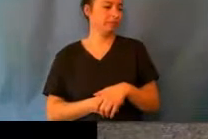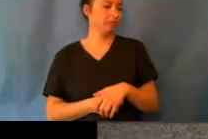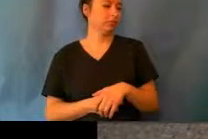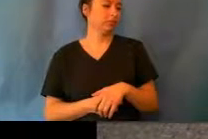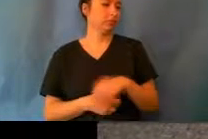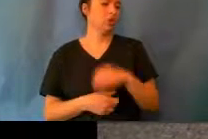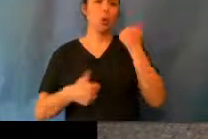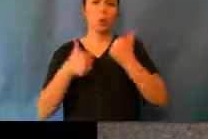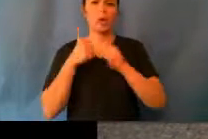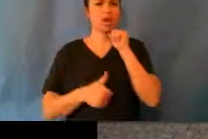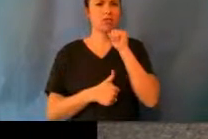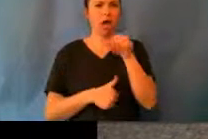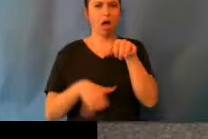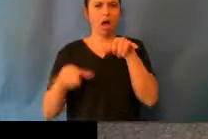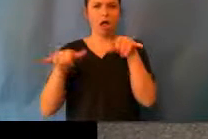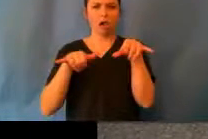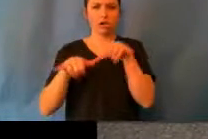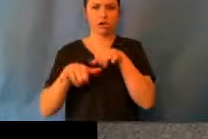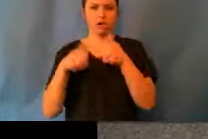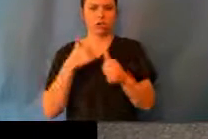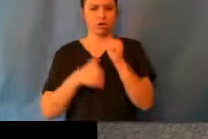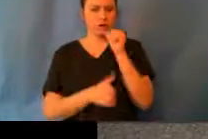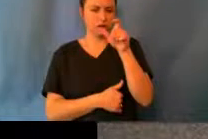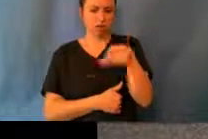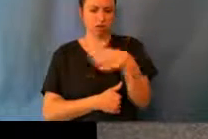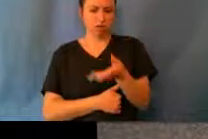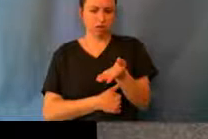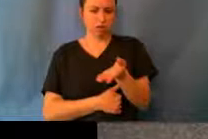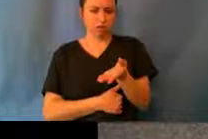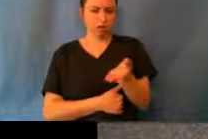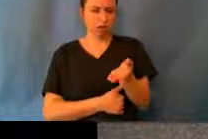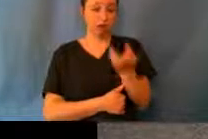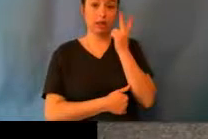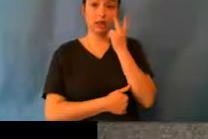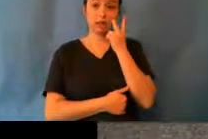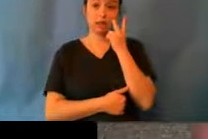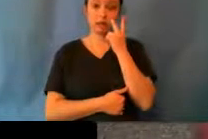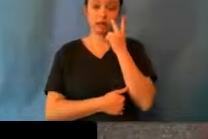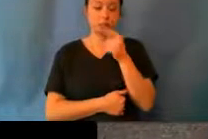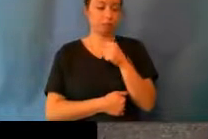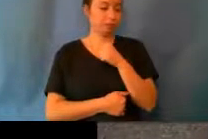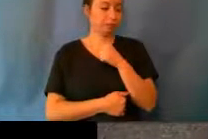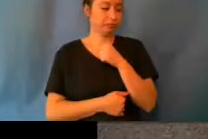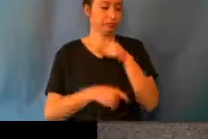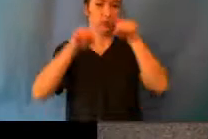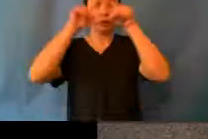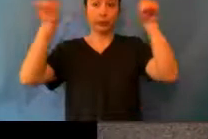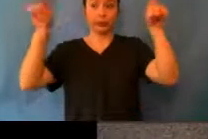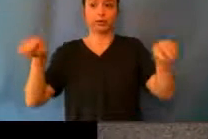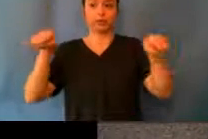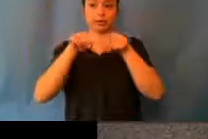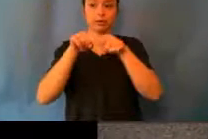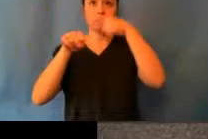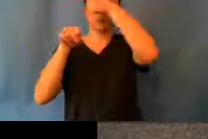says, which shape does not belong in the group? Well, we've got to see what they have in common. This is a rectangle. How